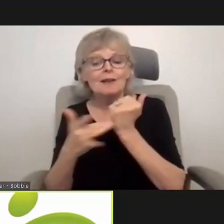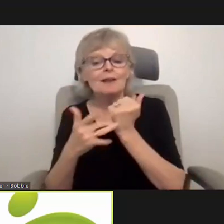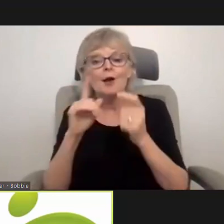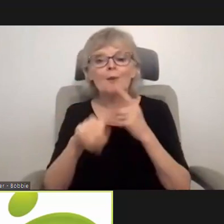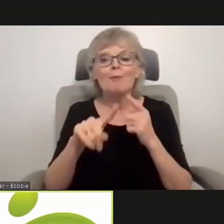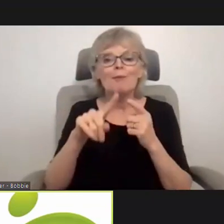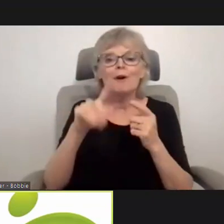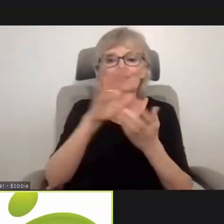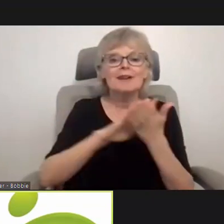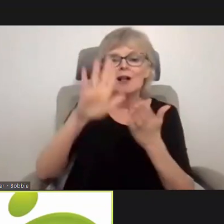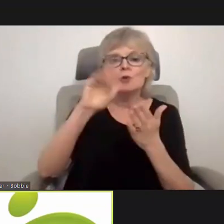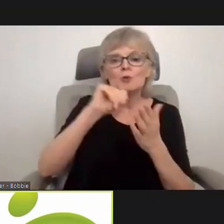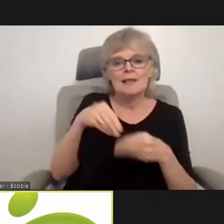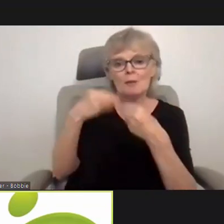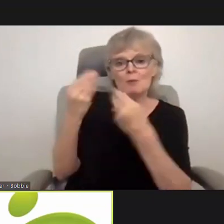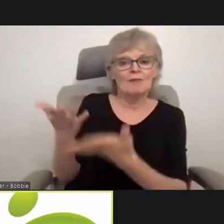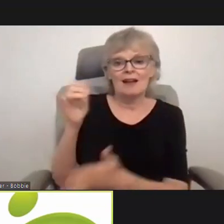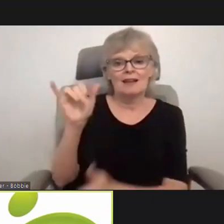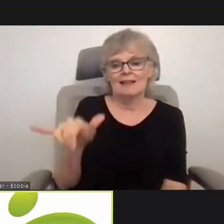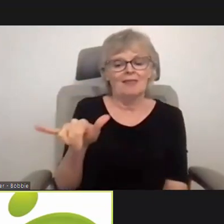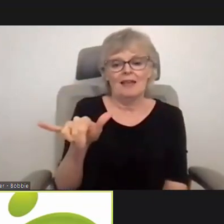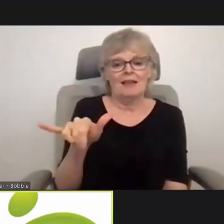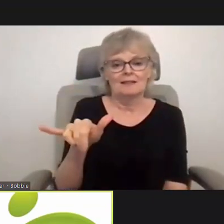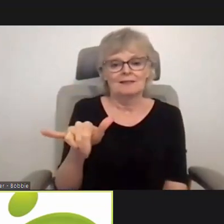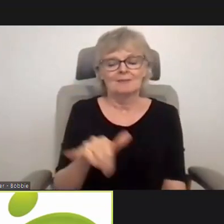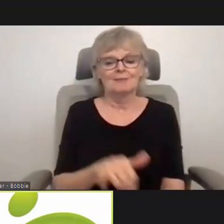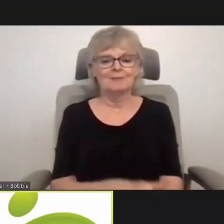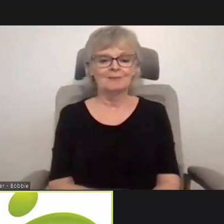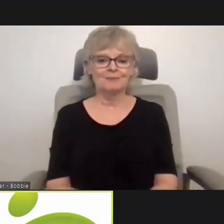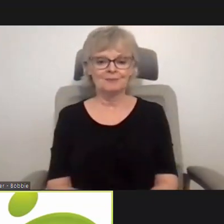that assistive technology.